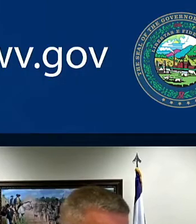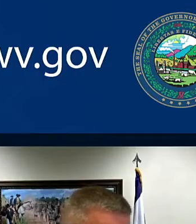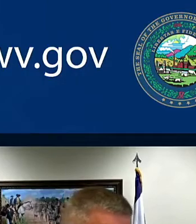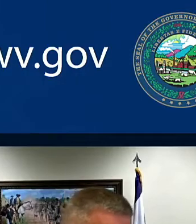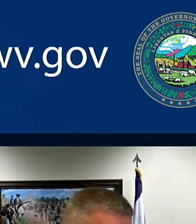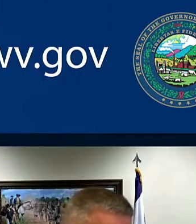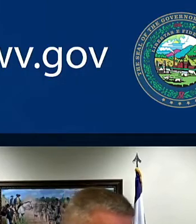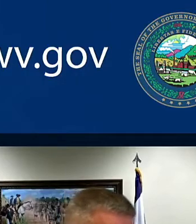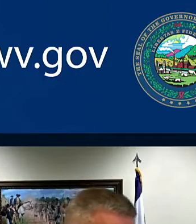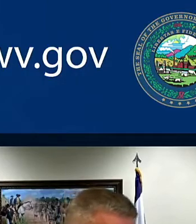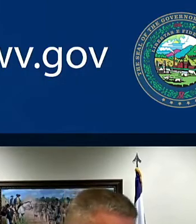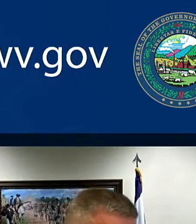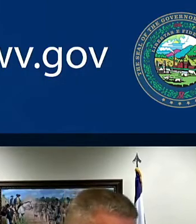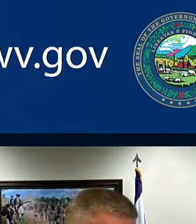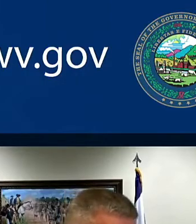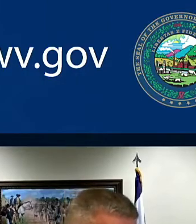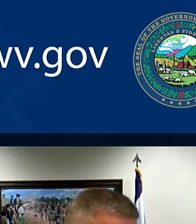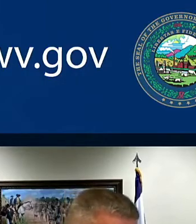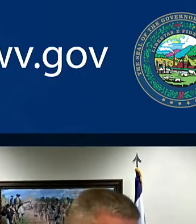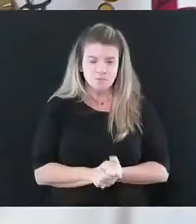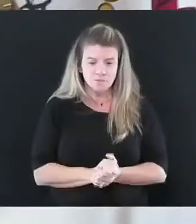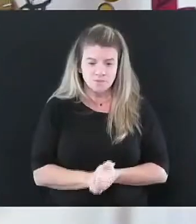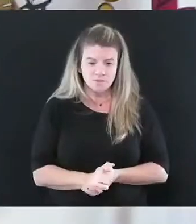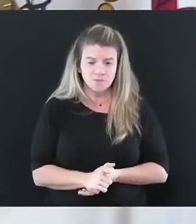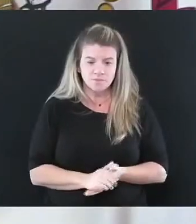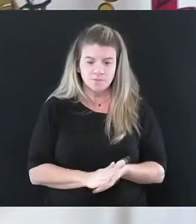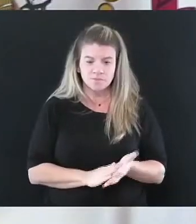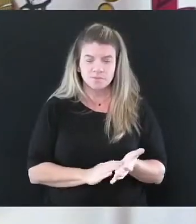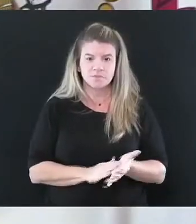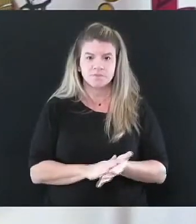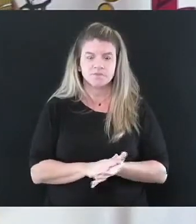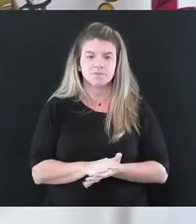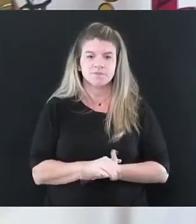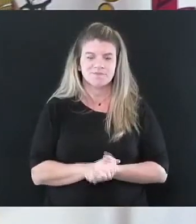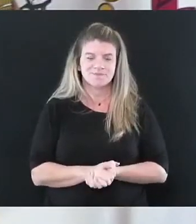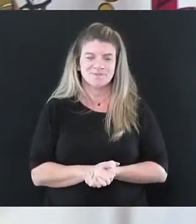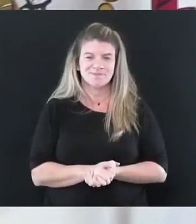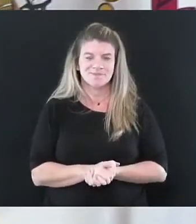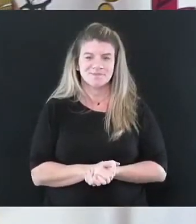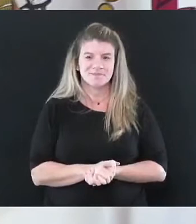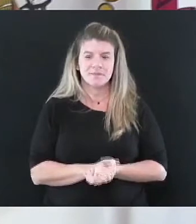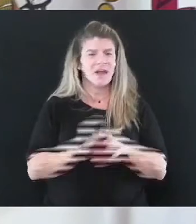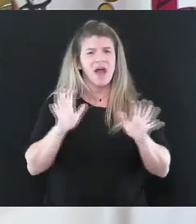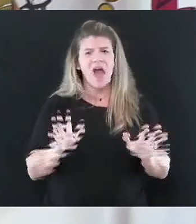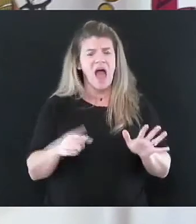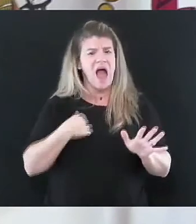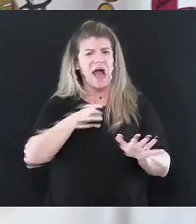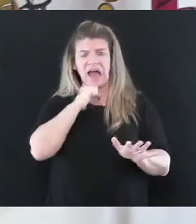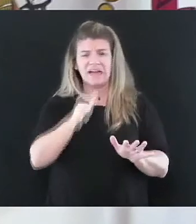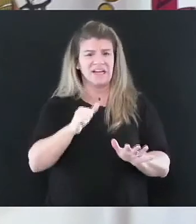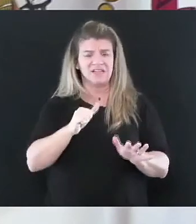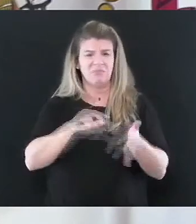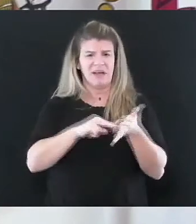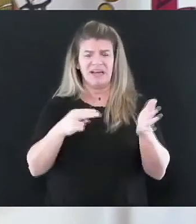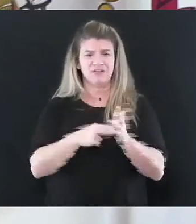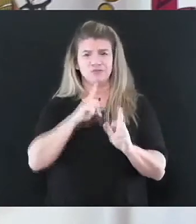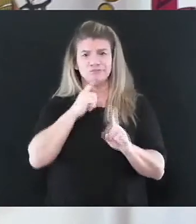Kenny, I really am, am not dodging the question, because I just don't do